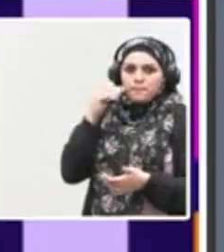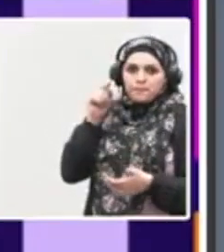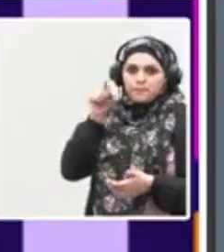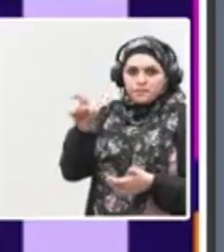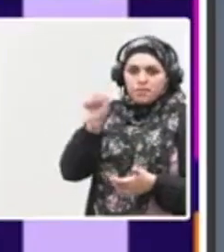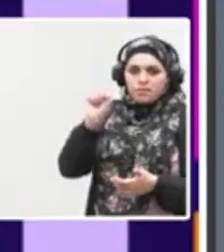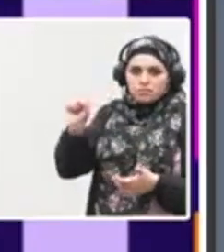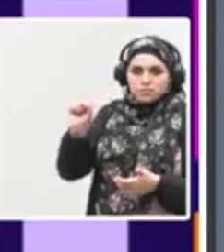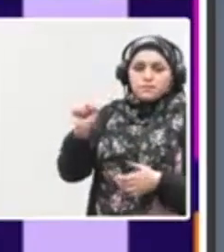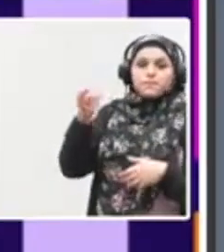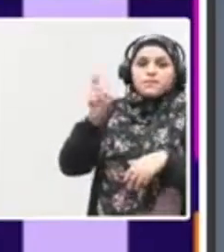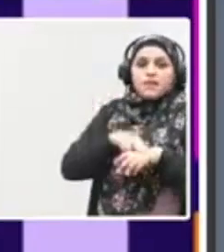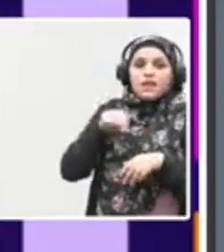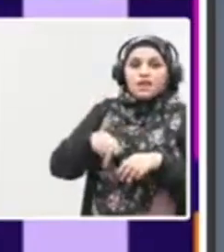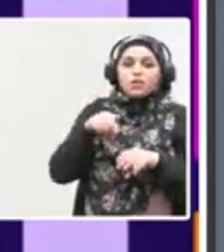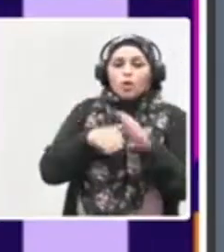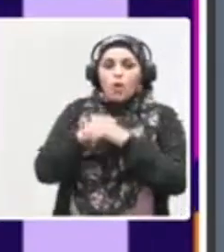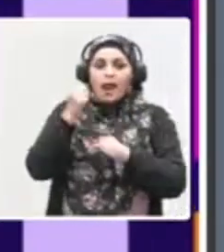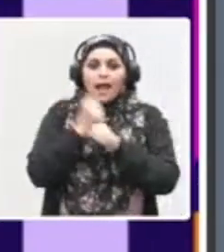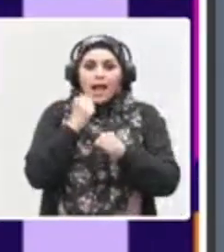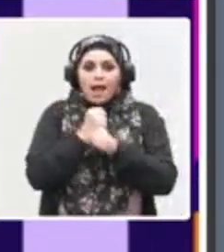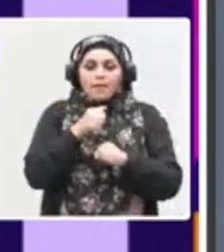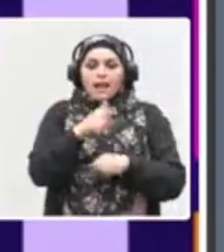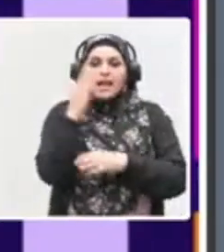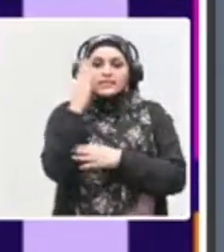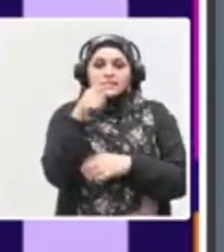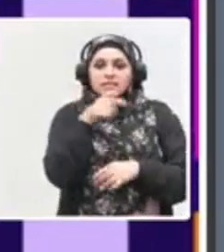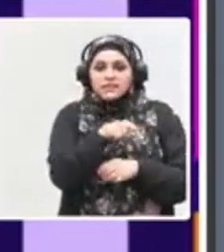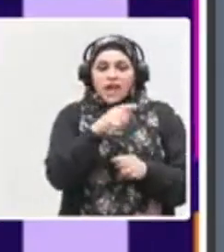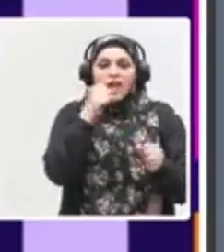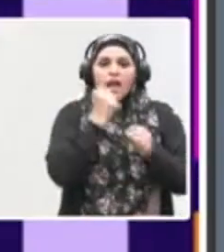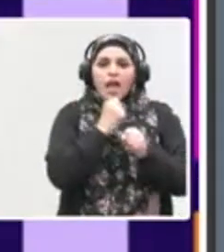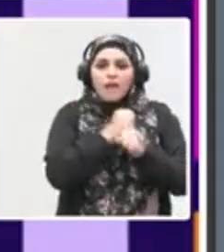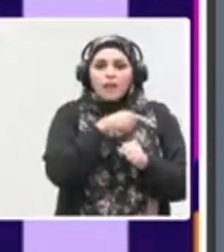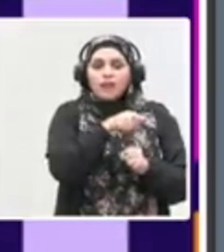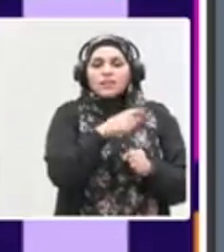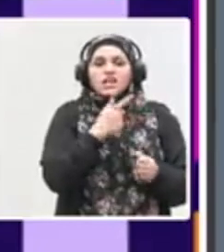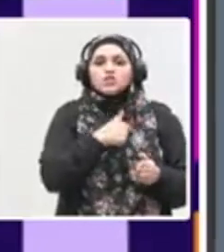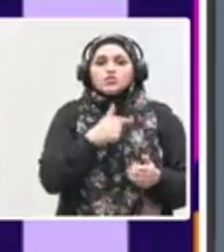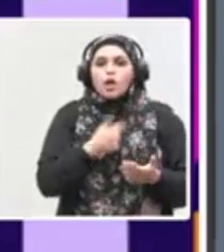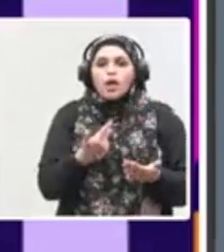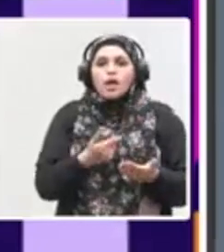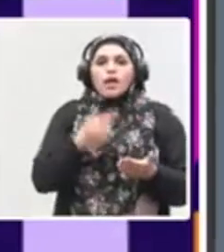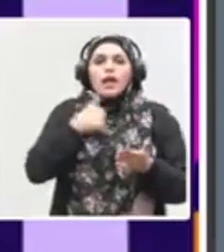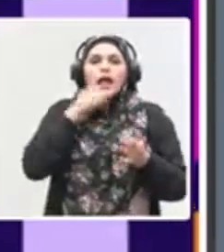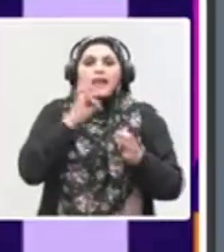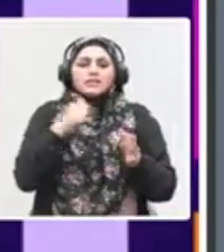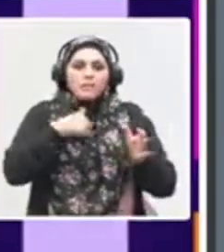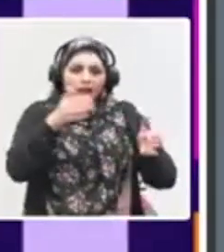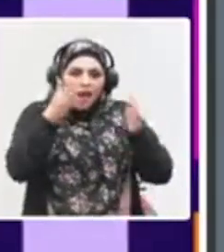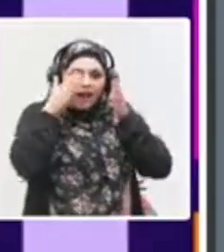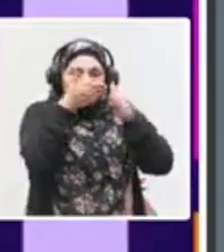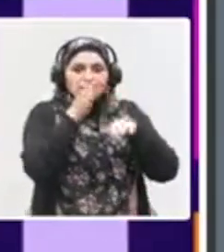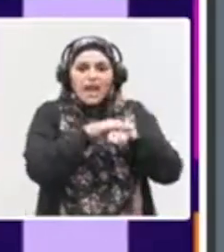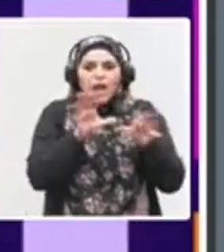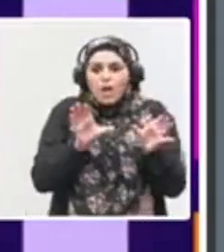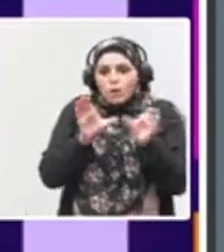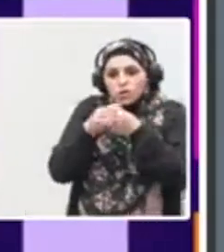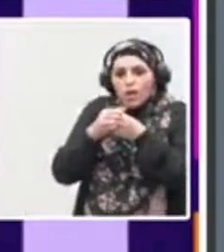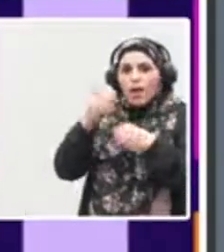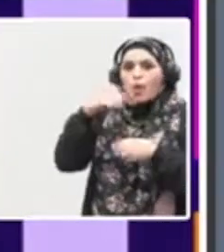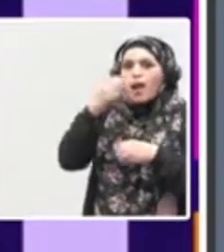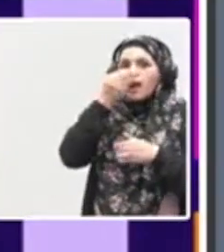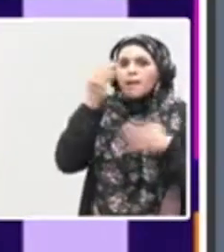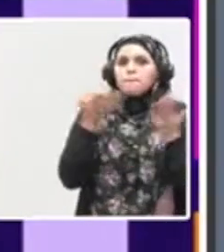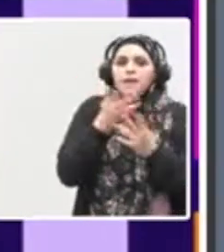business promises that they will be focused on workers, on the community, and on the environment. Mary Stuart is an